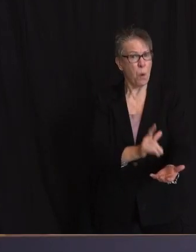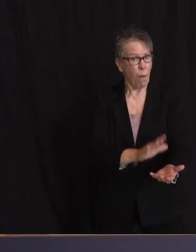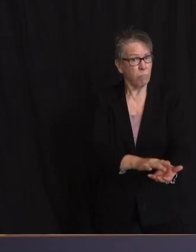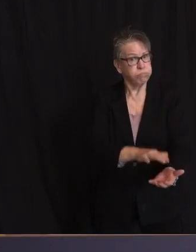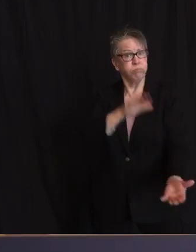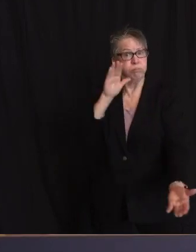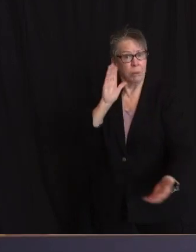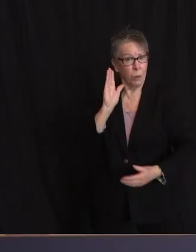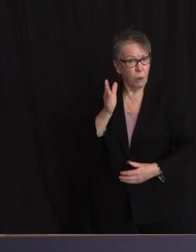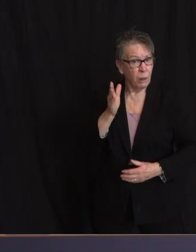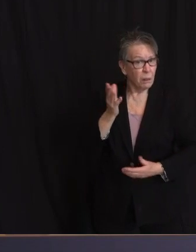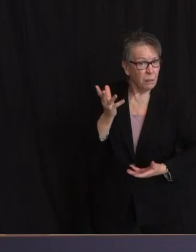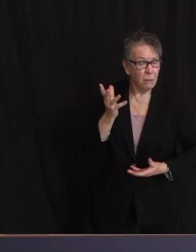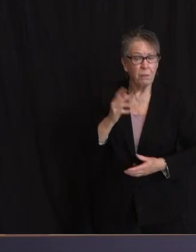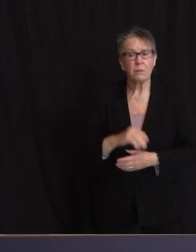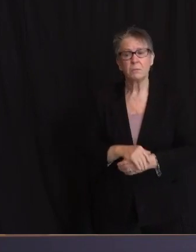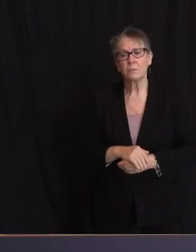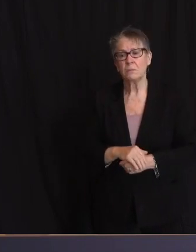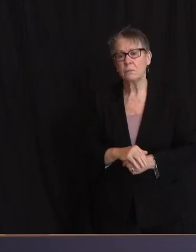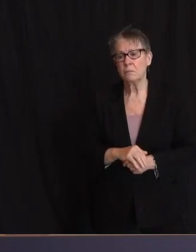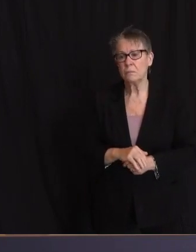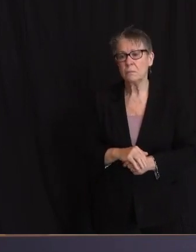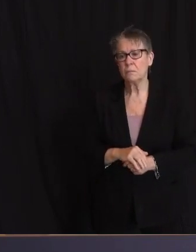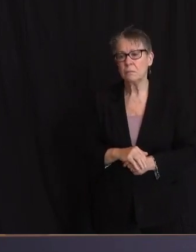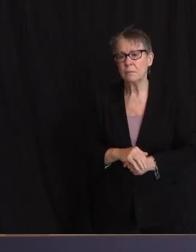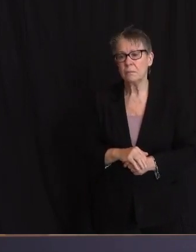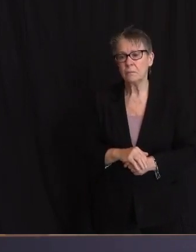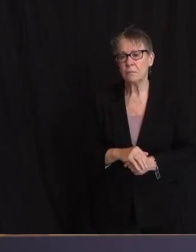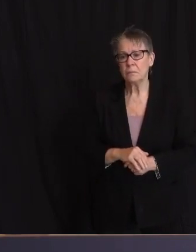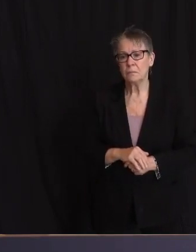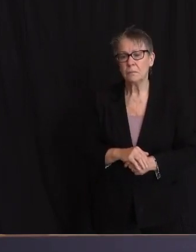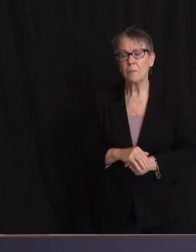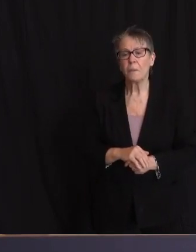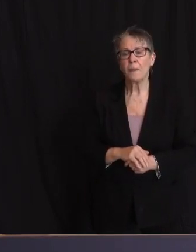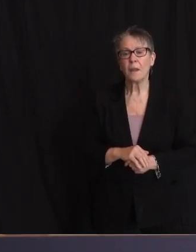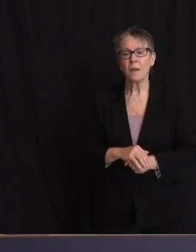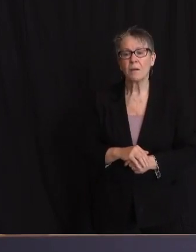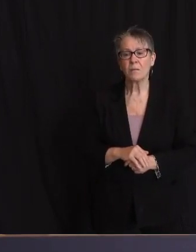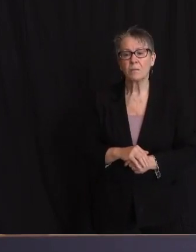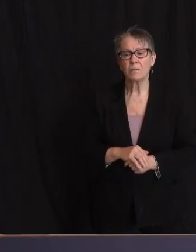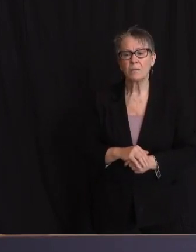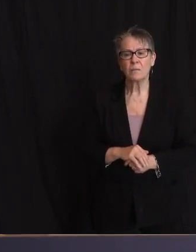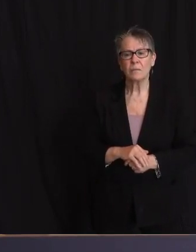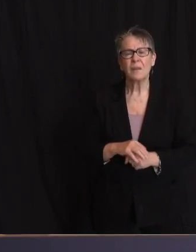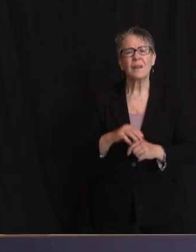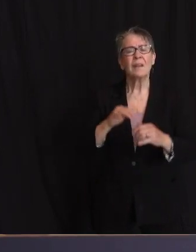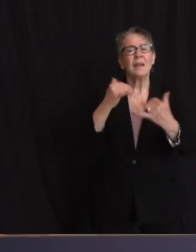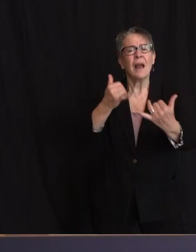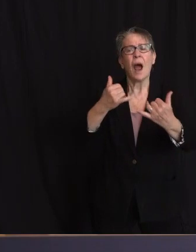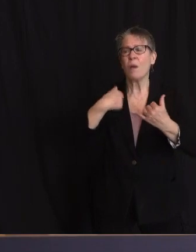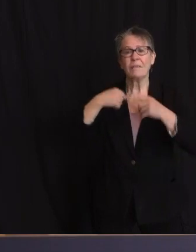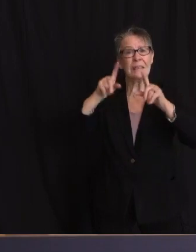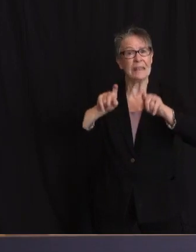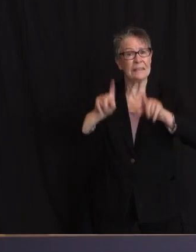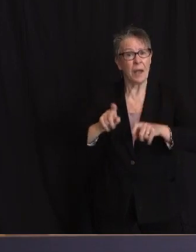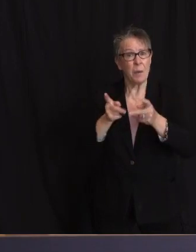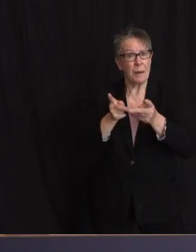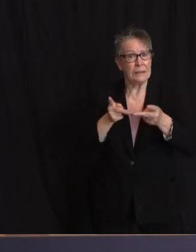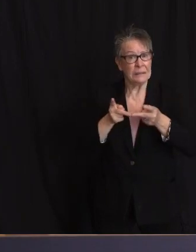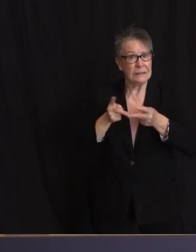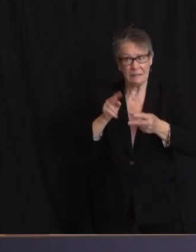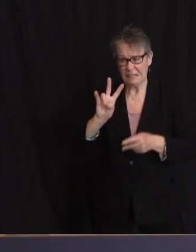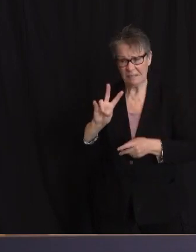testing sites in New Jersey, and that's not enough to start to reopen. What is that benchmark in terms of testing where we would need to get to